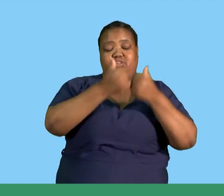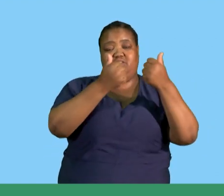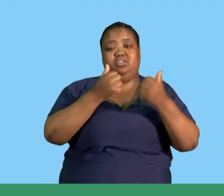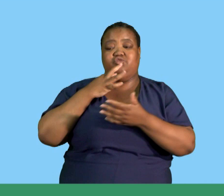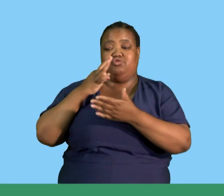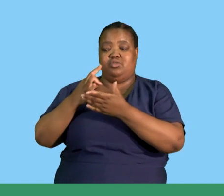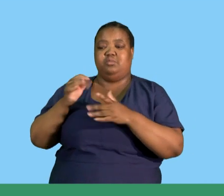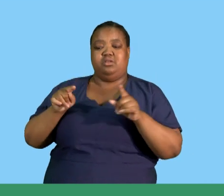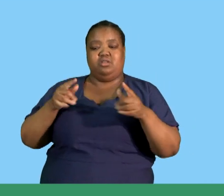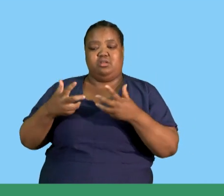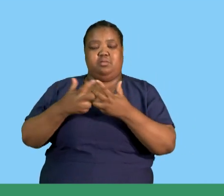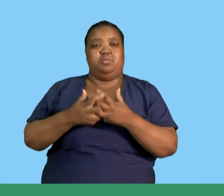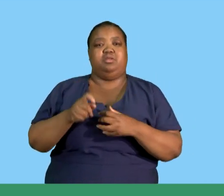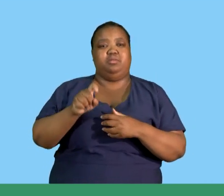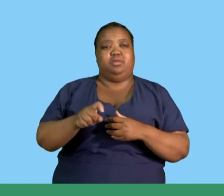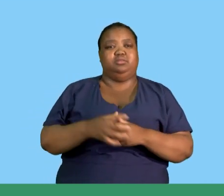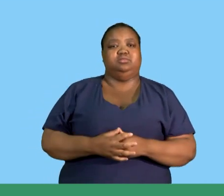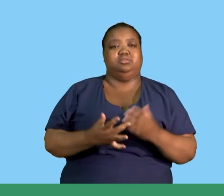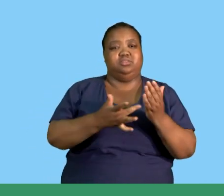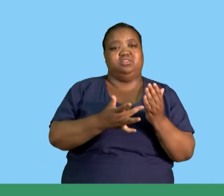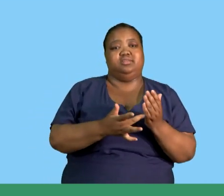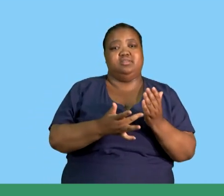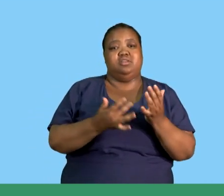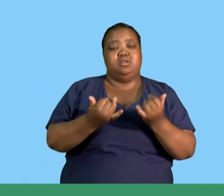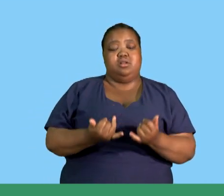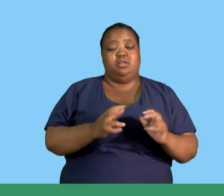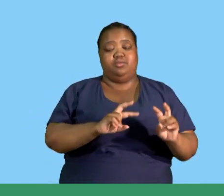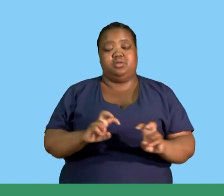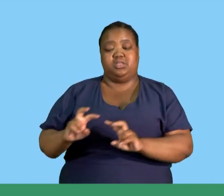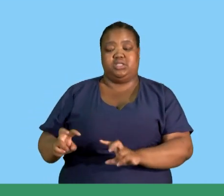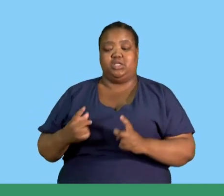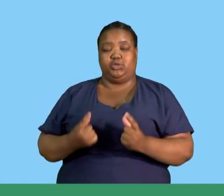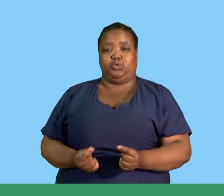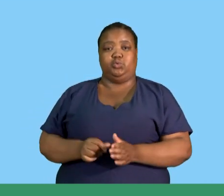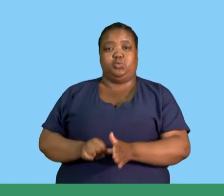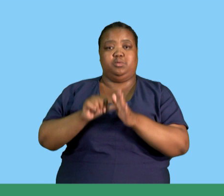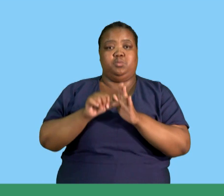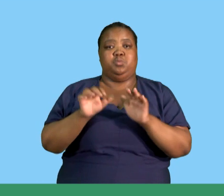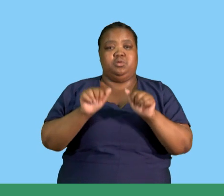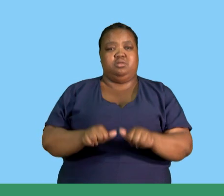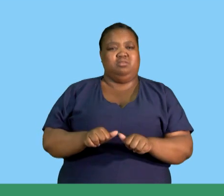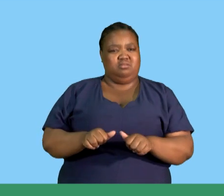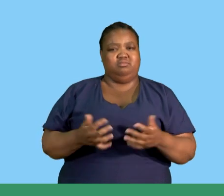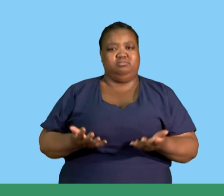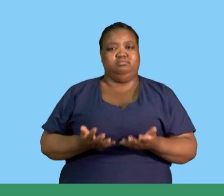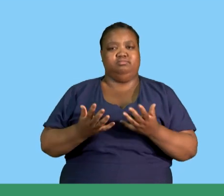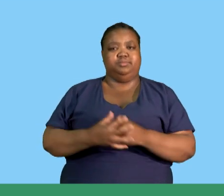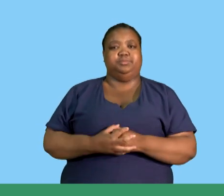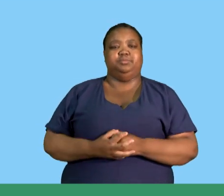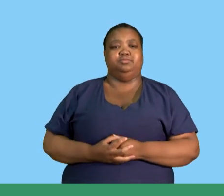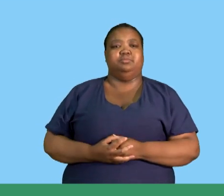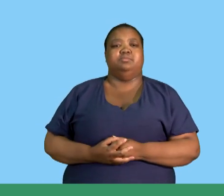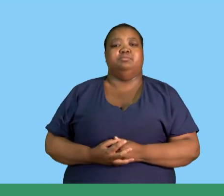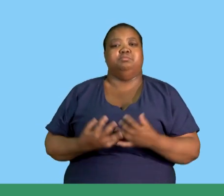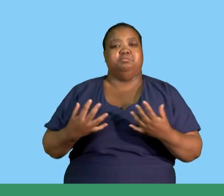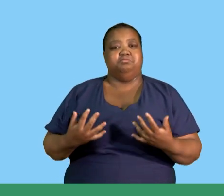continuous research on the latest available technology or equipment in the market. So research, very important, so that we can at least